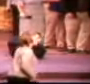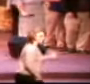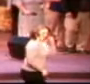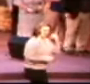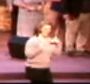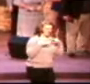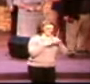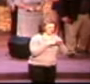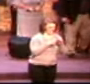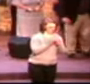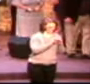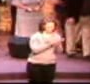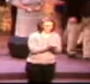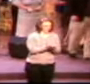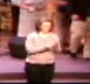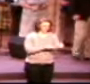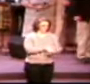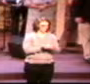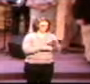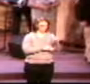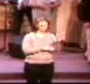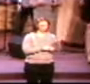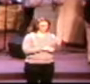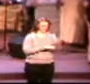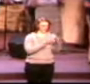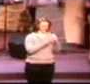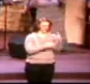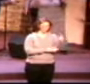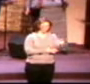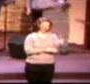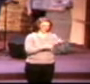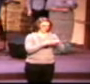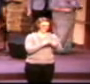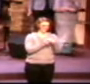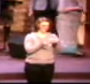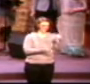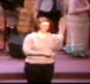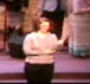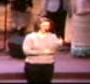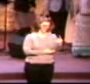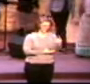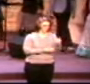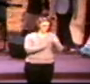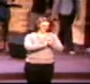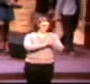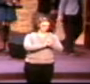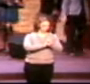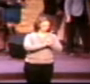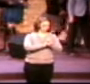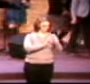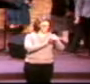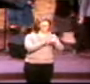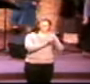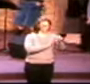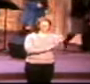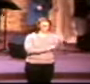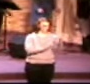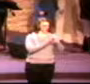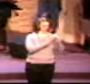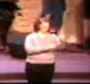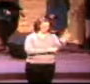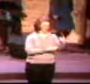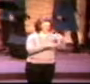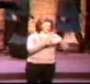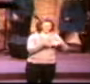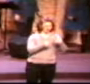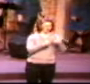If you have your Bibles, I want to invite you to John chapter 1. I'll begin in verse 1 here in just a moment. It's the Gospel of John chapter 1. I'm going